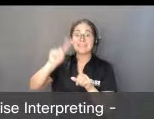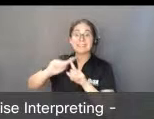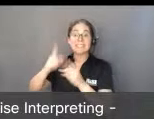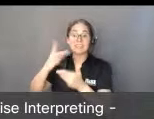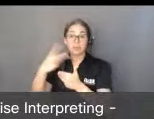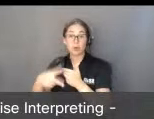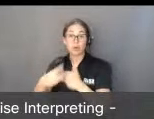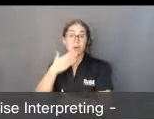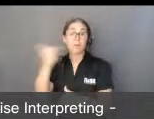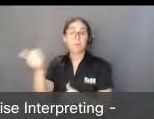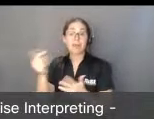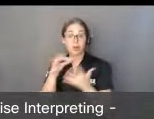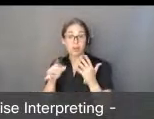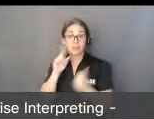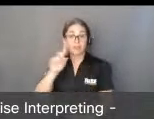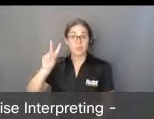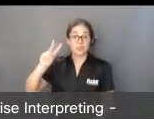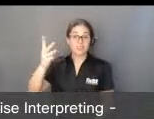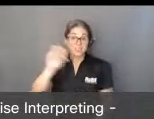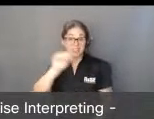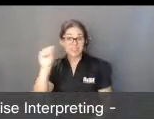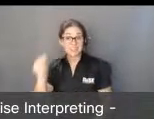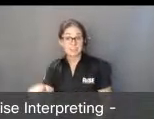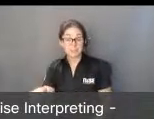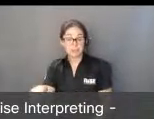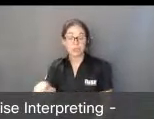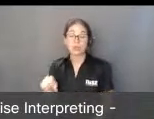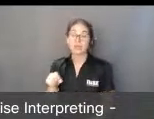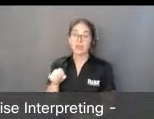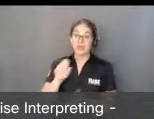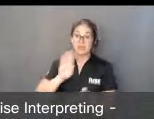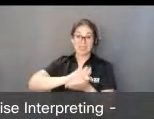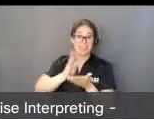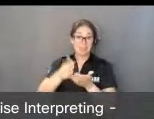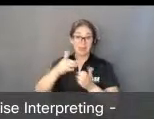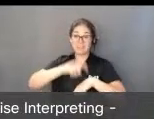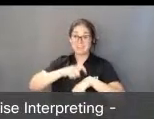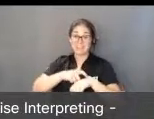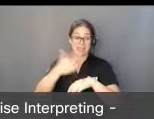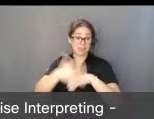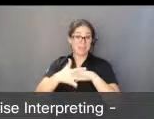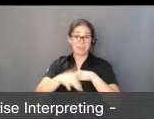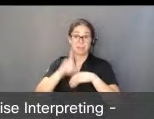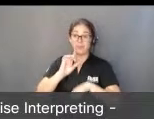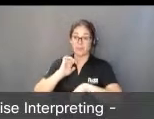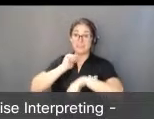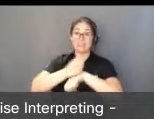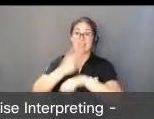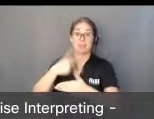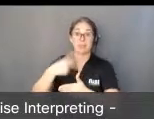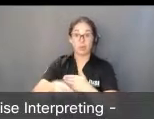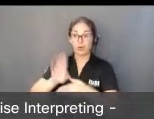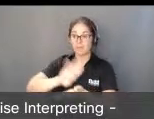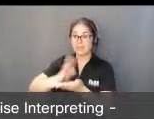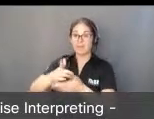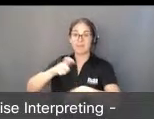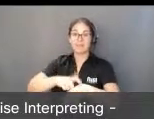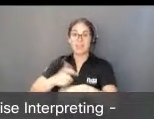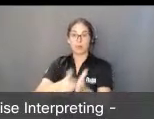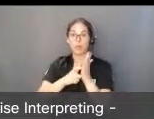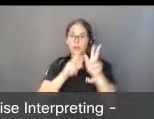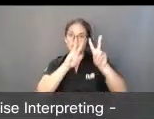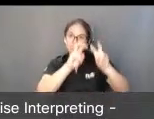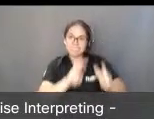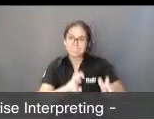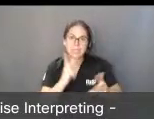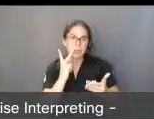second semester. You know, with the amount of time we had to do this and the time it takes to vet a program, select